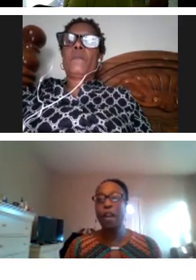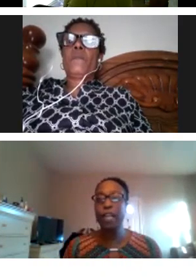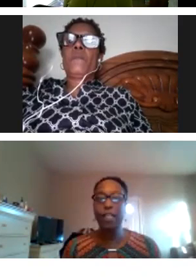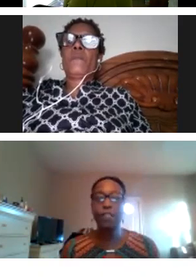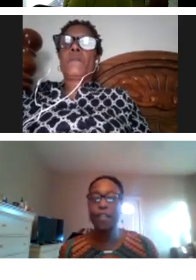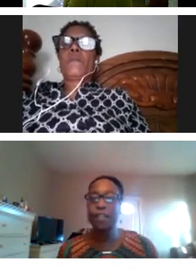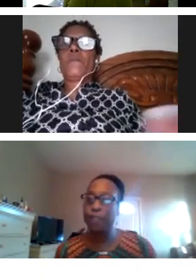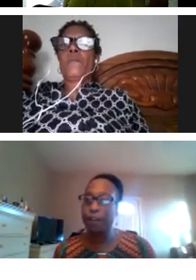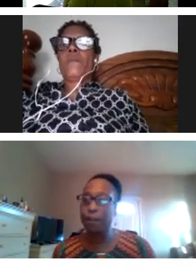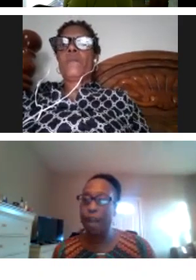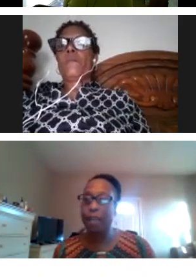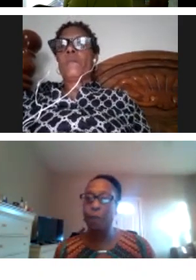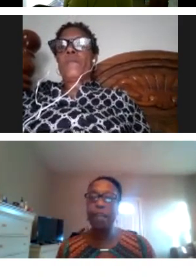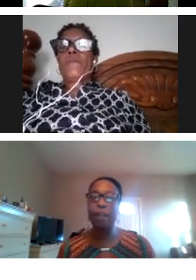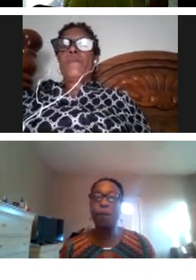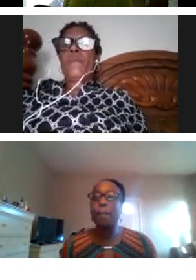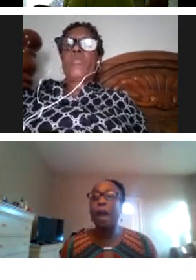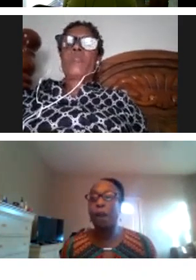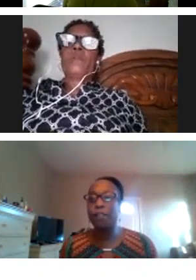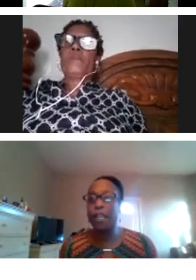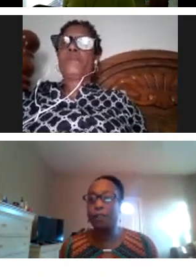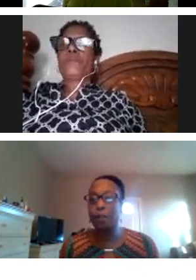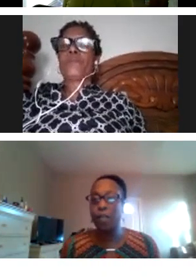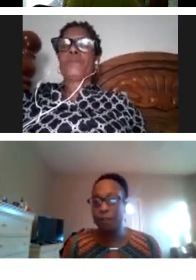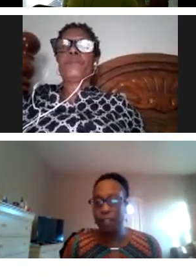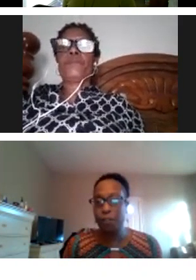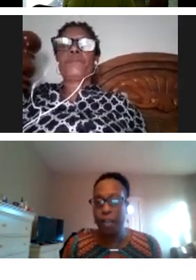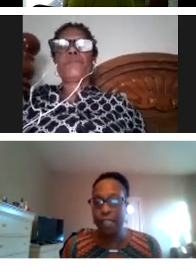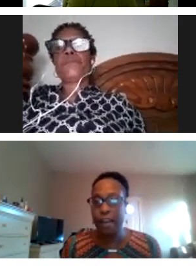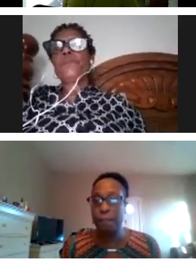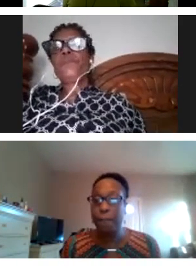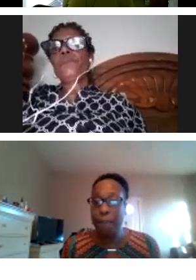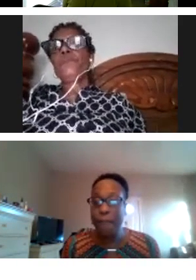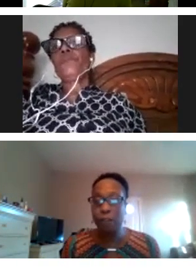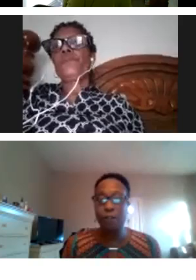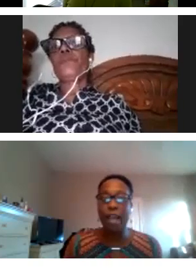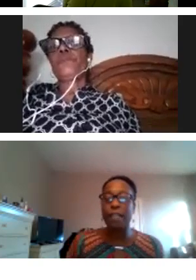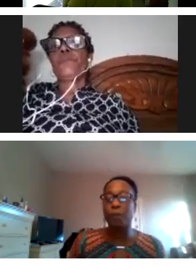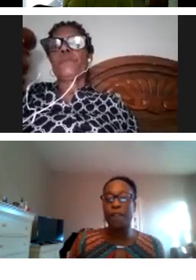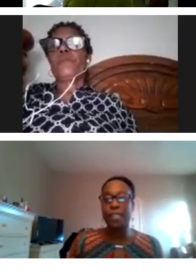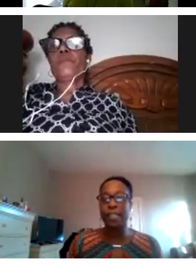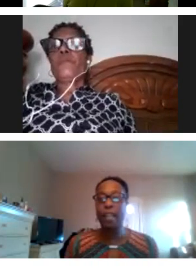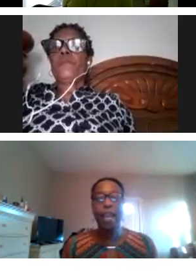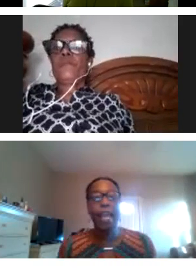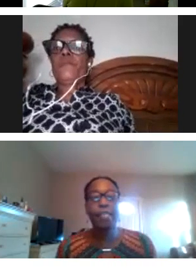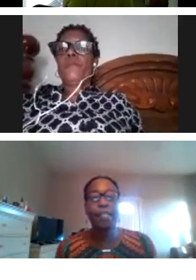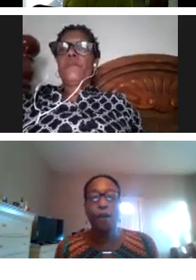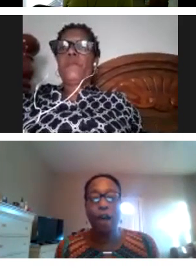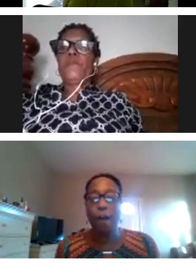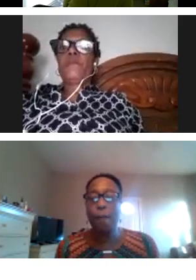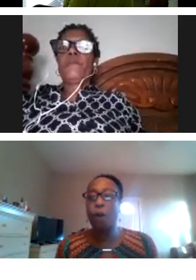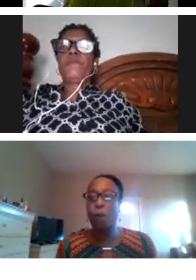longer grounded in this victim theory, right? We empower ourselves so that we can be victorious in our many battles, right, that we're facing. And